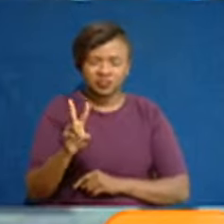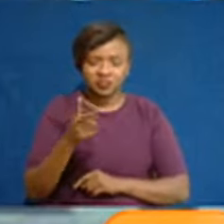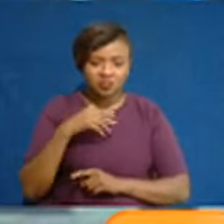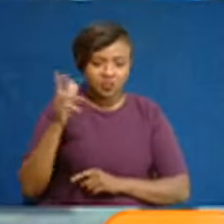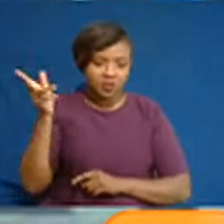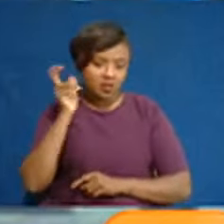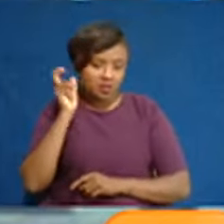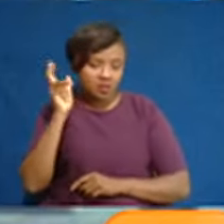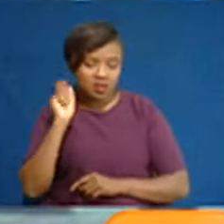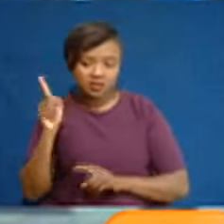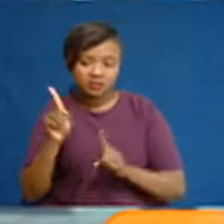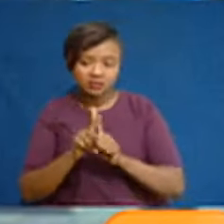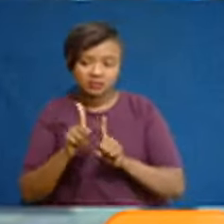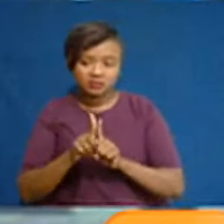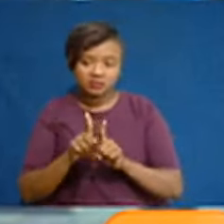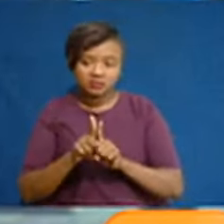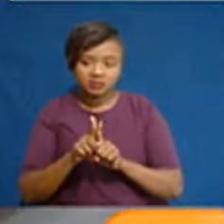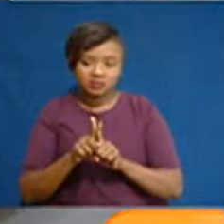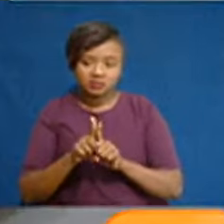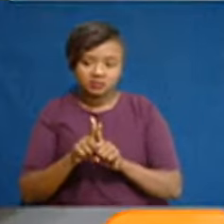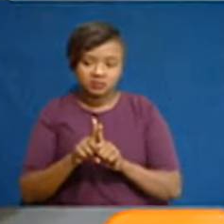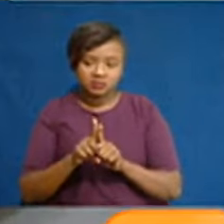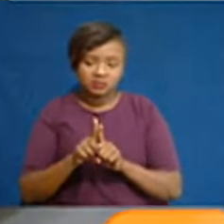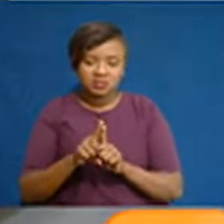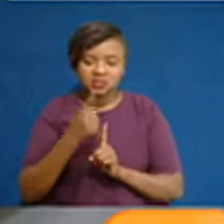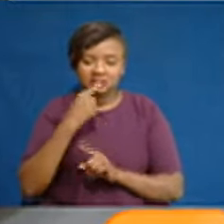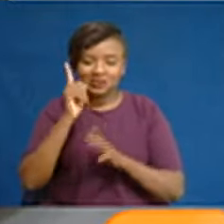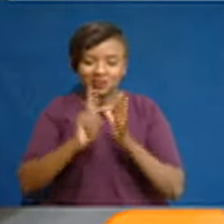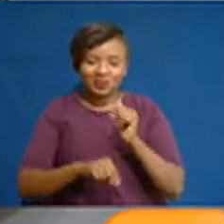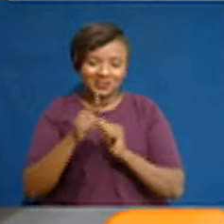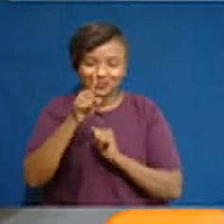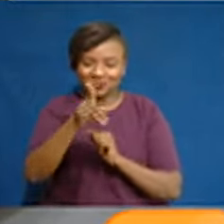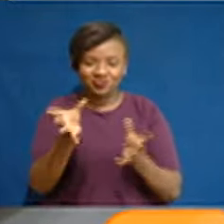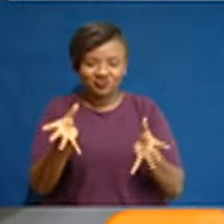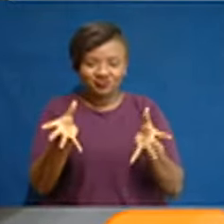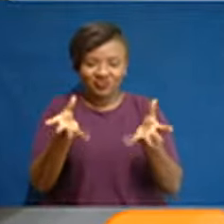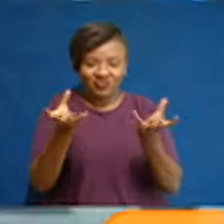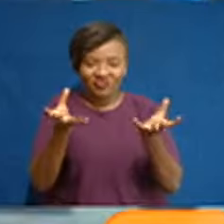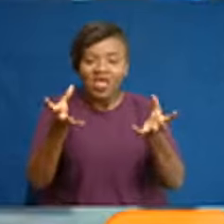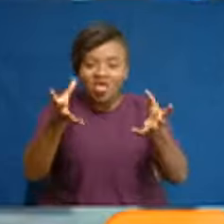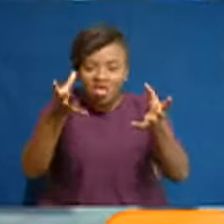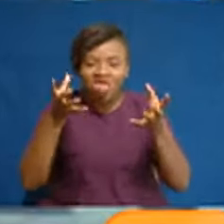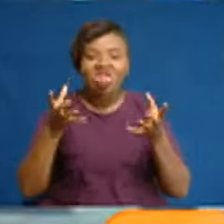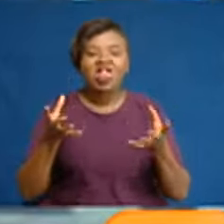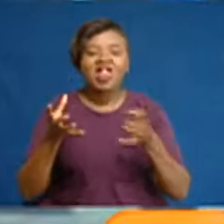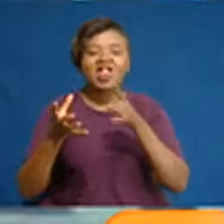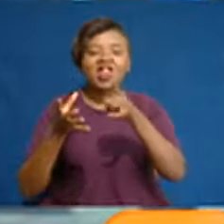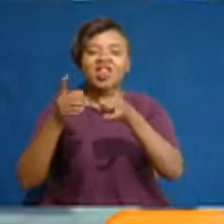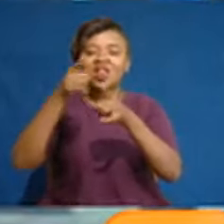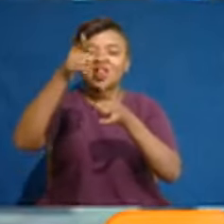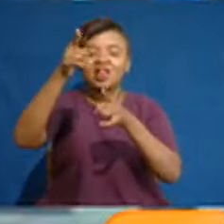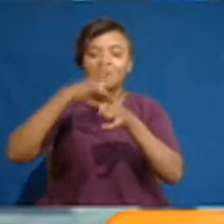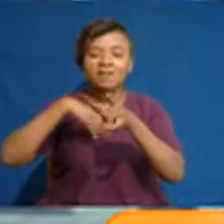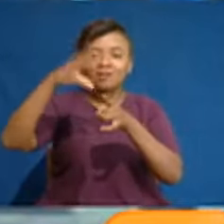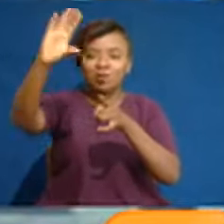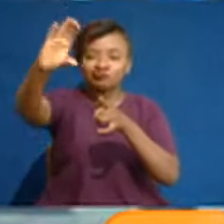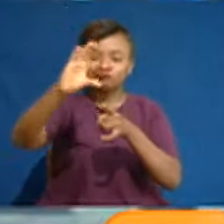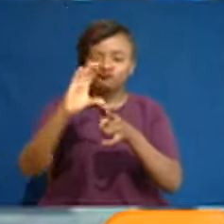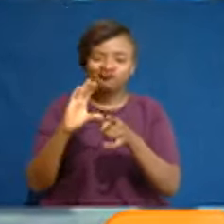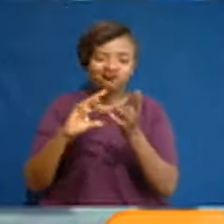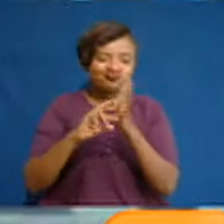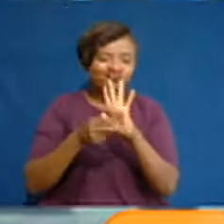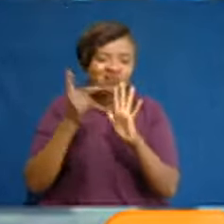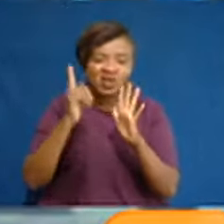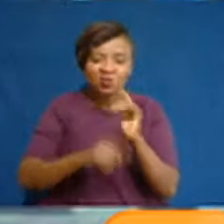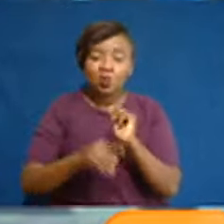very jarring ones, you know, where he said, you're kissing ass to those, the people, the basically whoever pays the piper calls the tune,